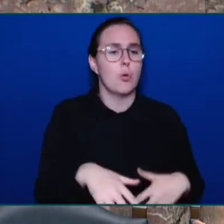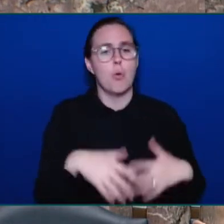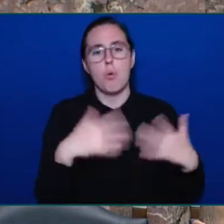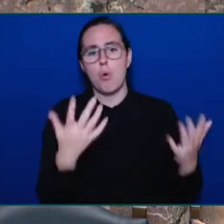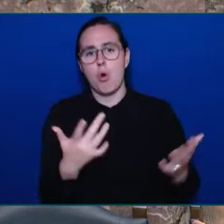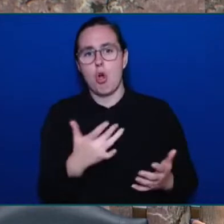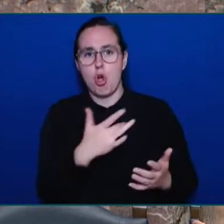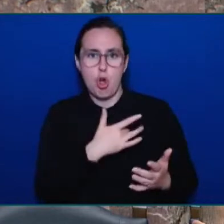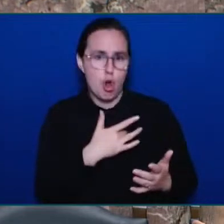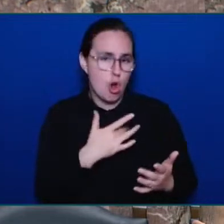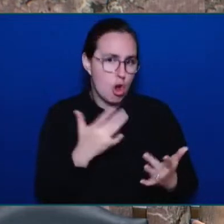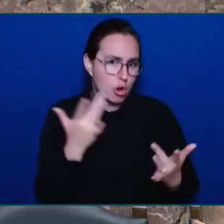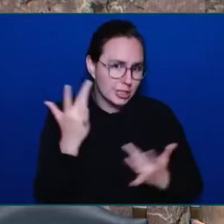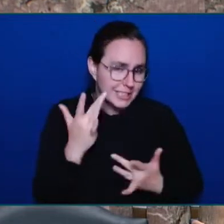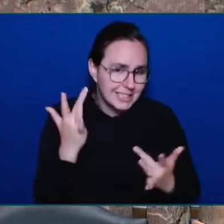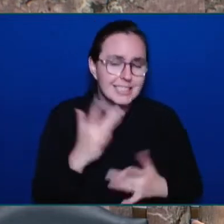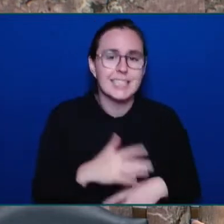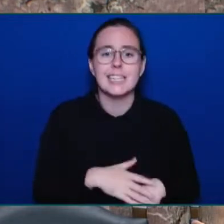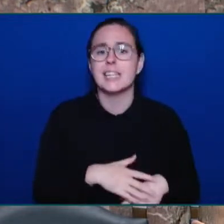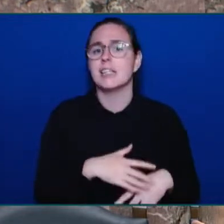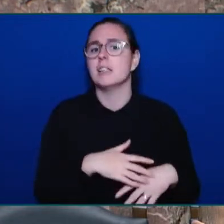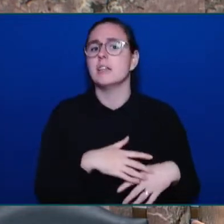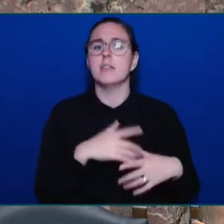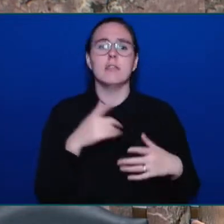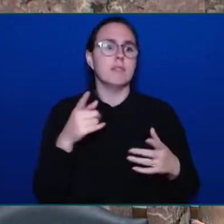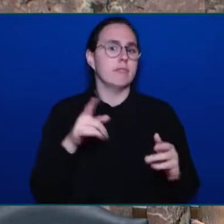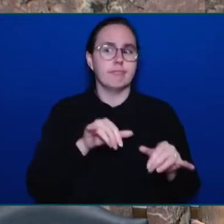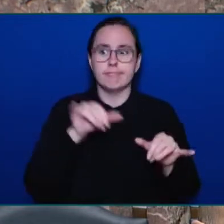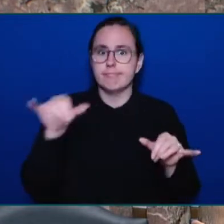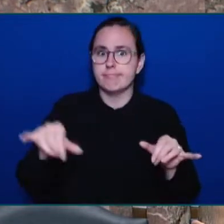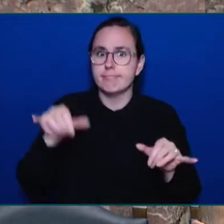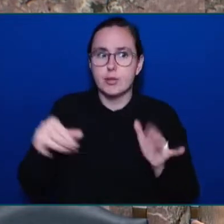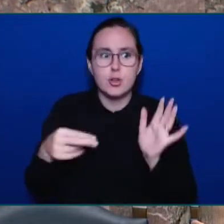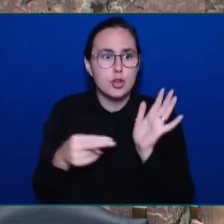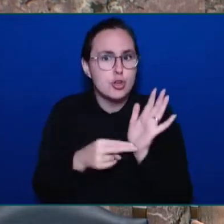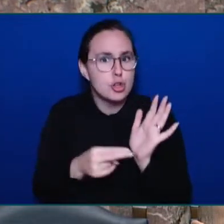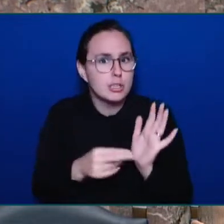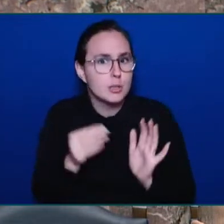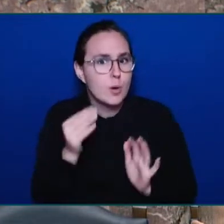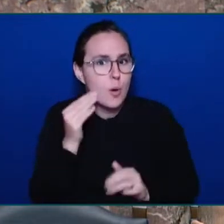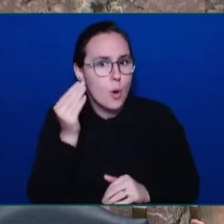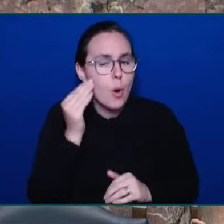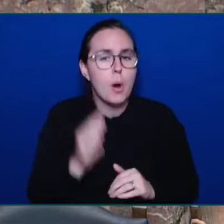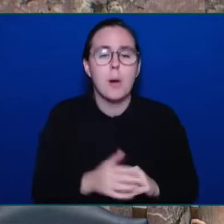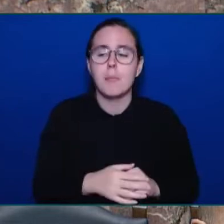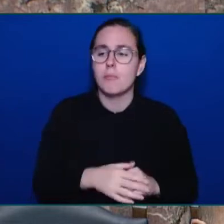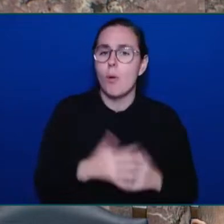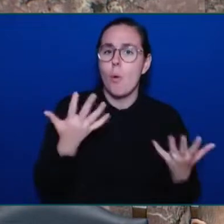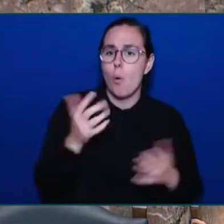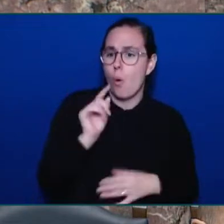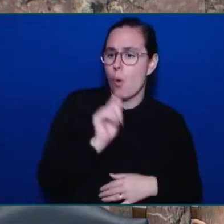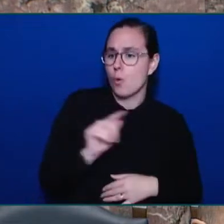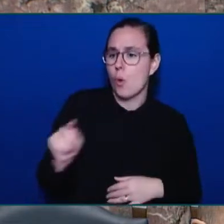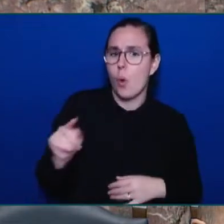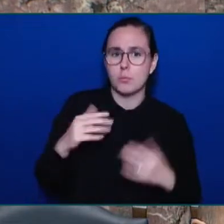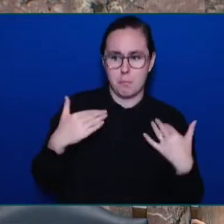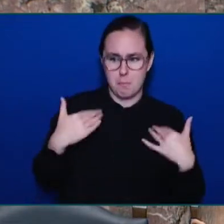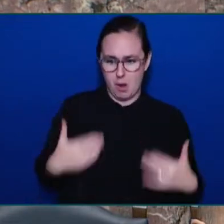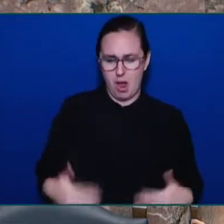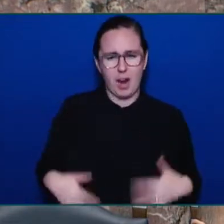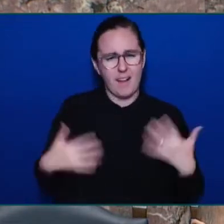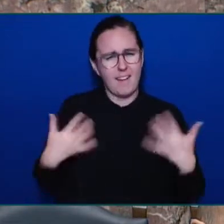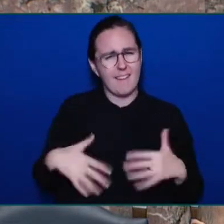homes, who are unbelievably vulnerable today, yesterday, and before to the COVID-19